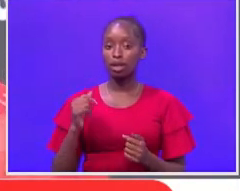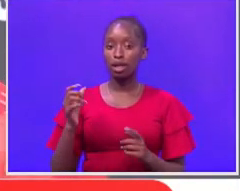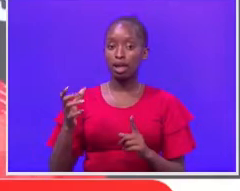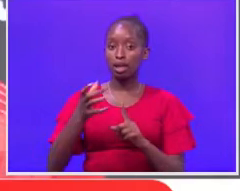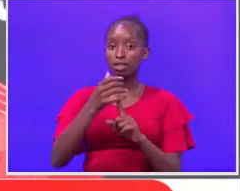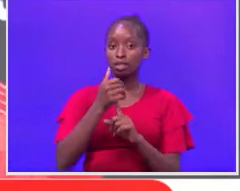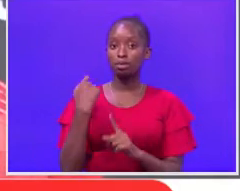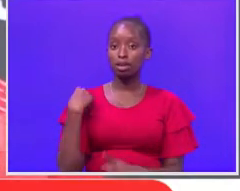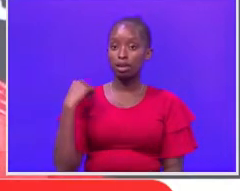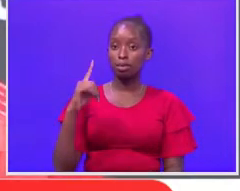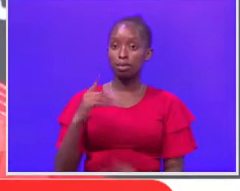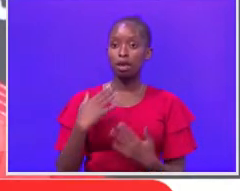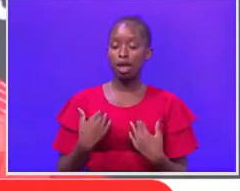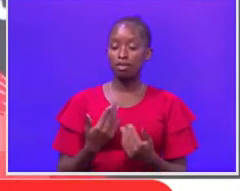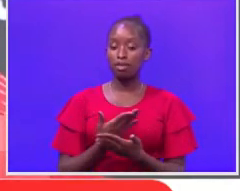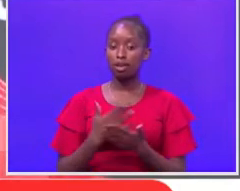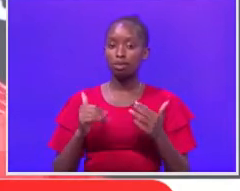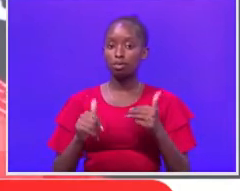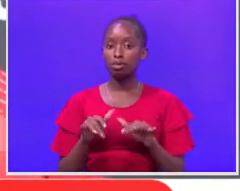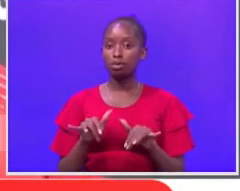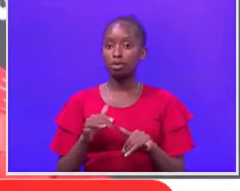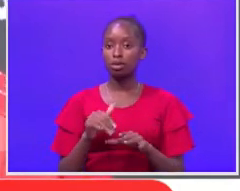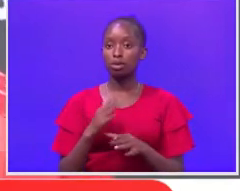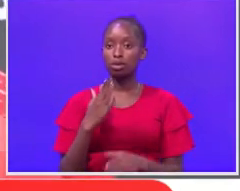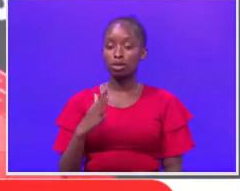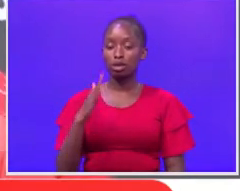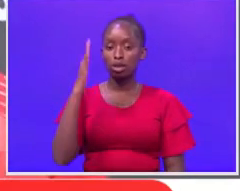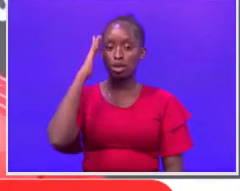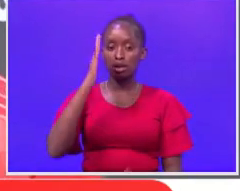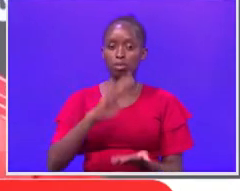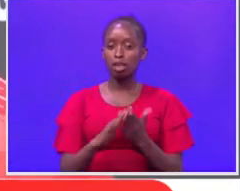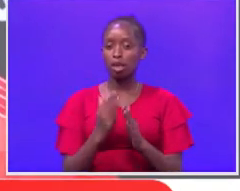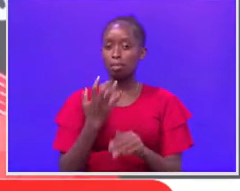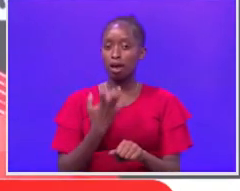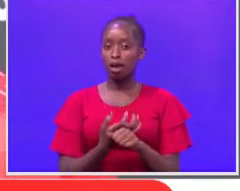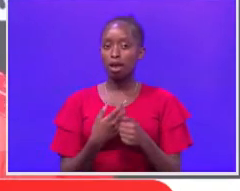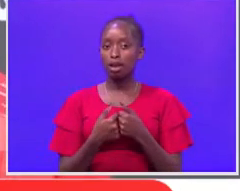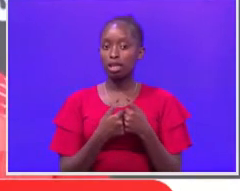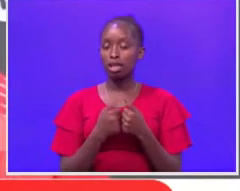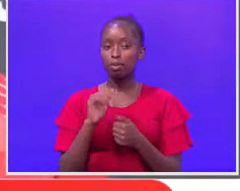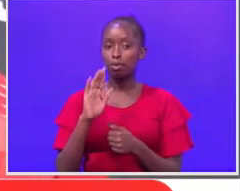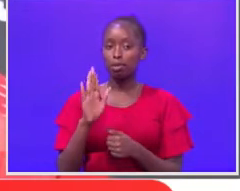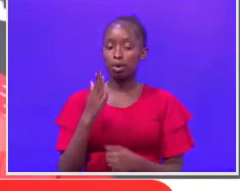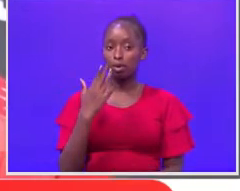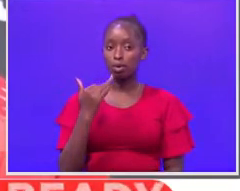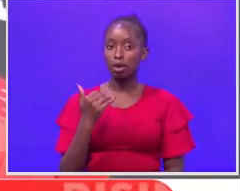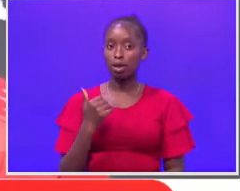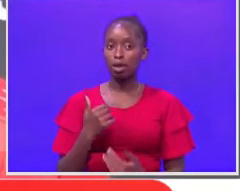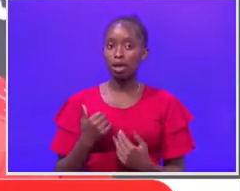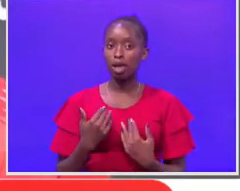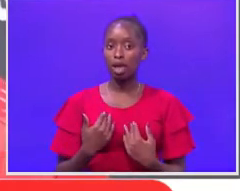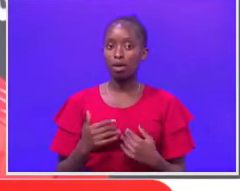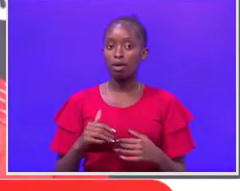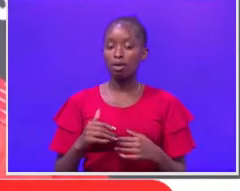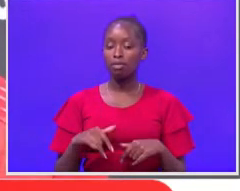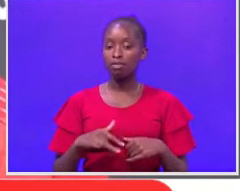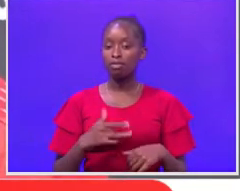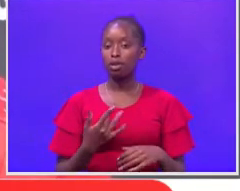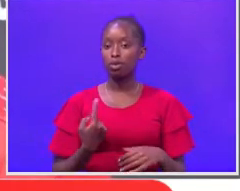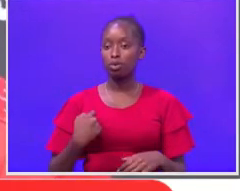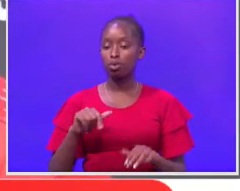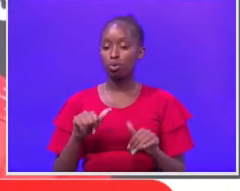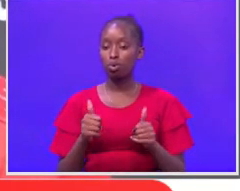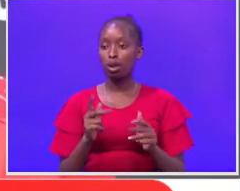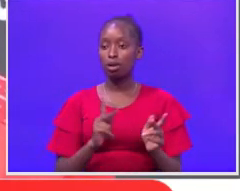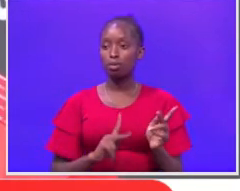kwanza hakuna football utaka kuluzi. Na join enda kwa tough tournament juu maybe atujui ya opponents venye wako, but mina feel tuko well prepared to